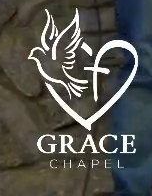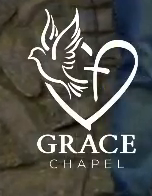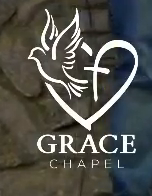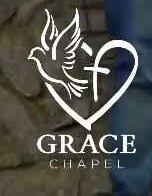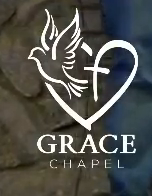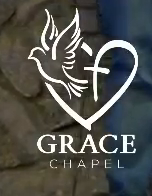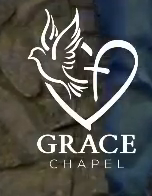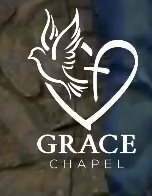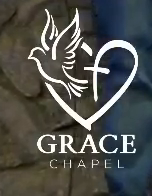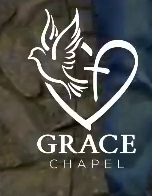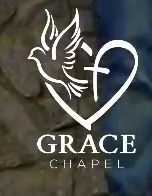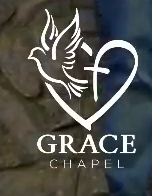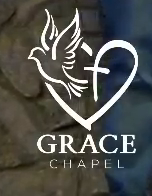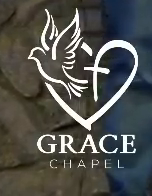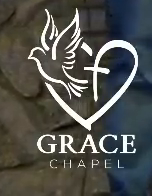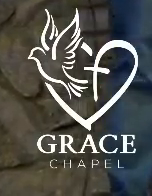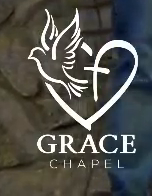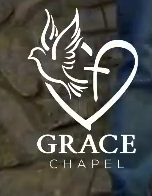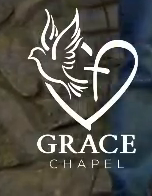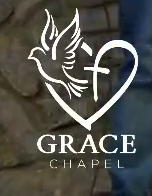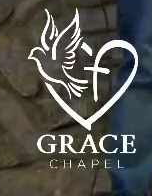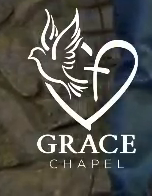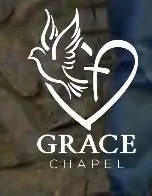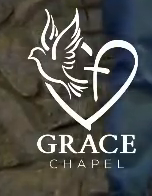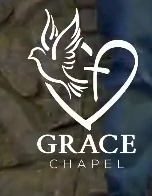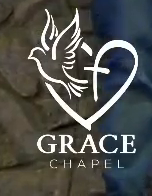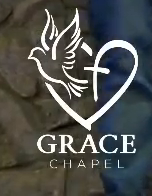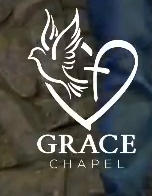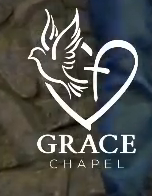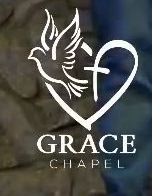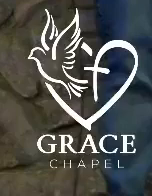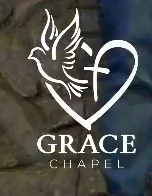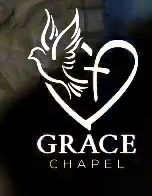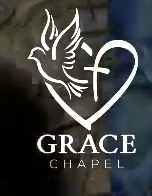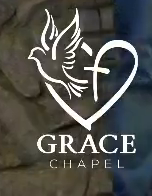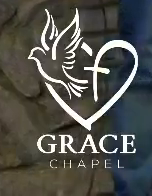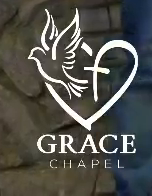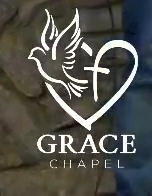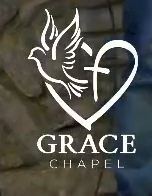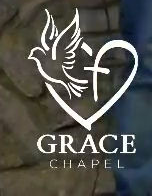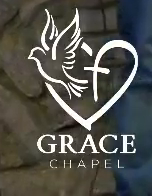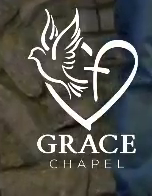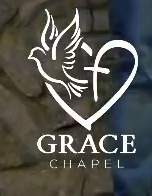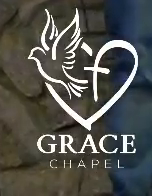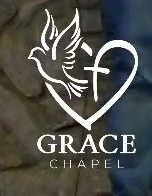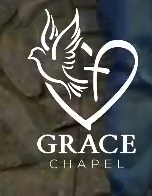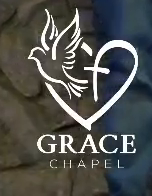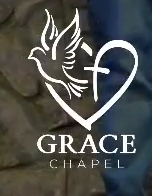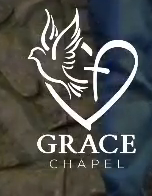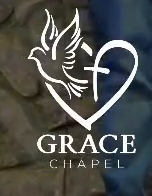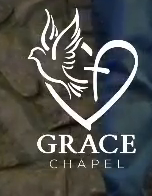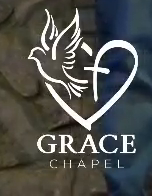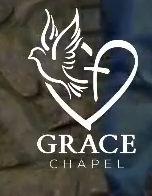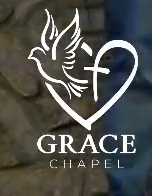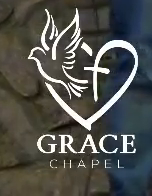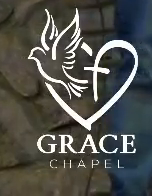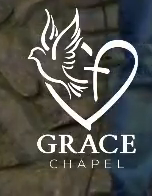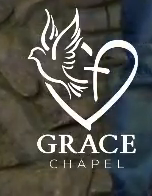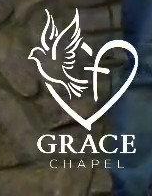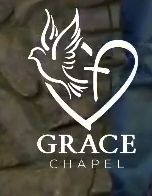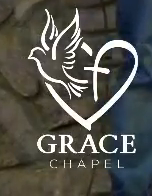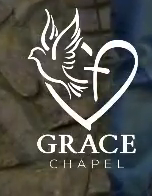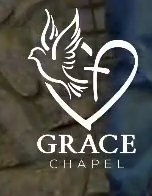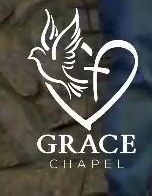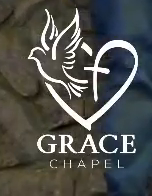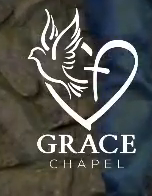for everyone today to be in the house of the Lord. I know we've got several families, some that are traveling today. Other families that are sick, but I'm